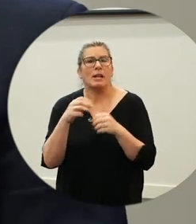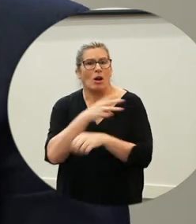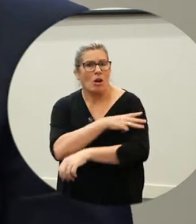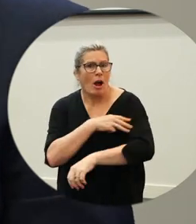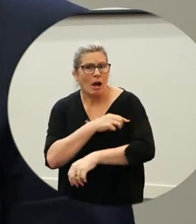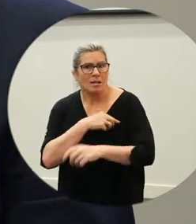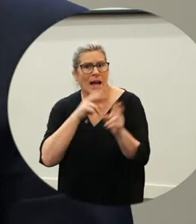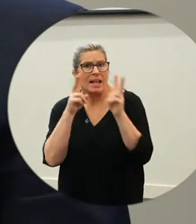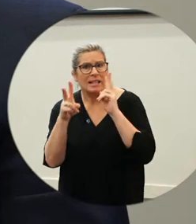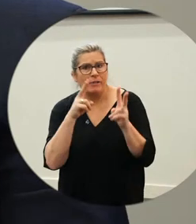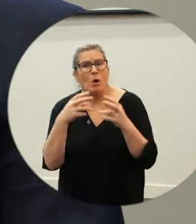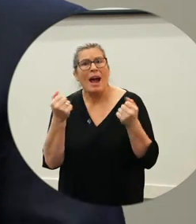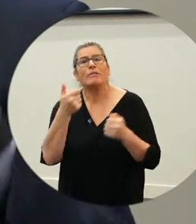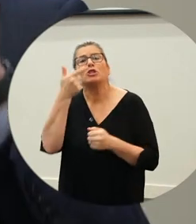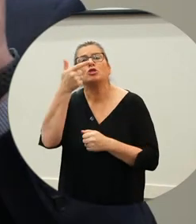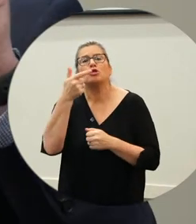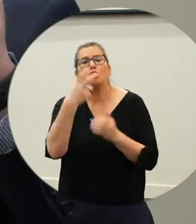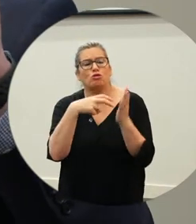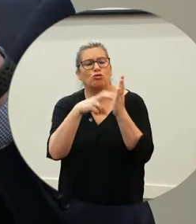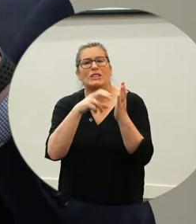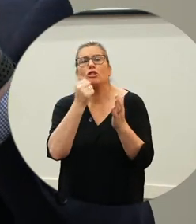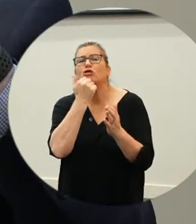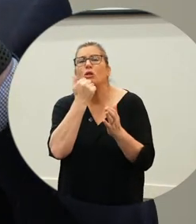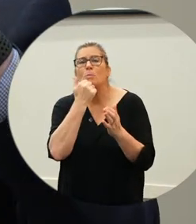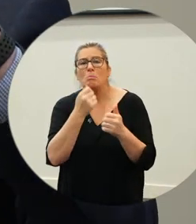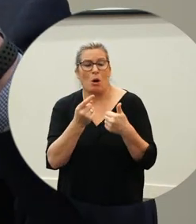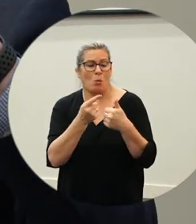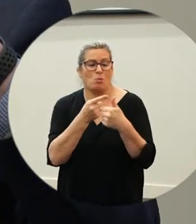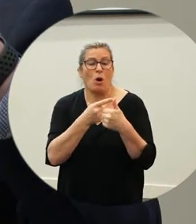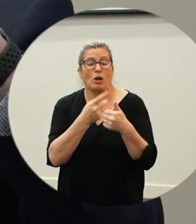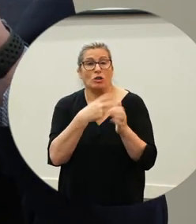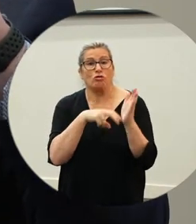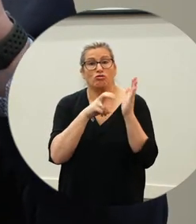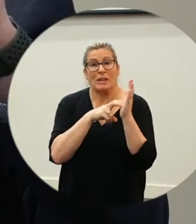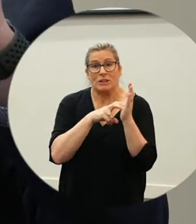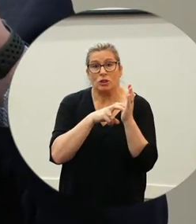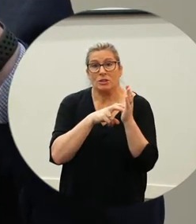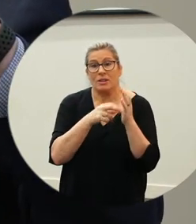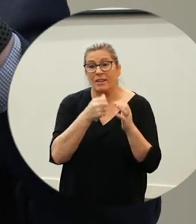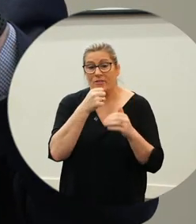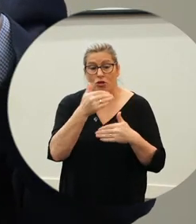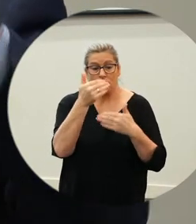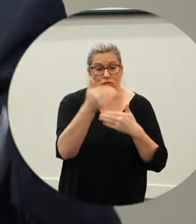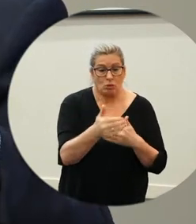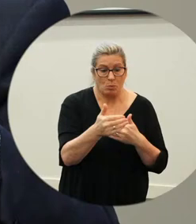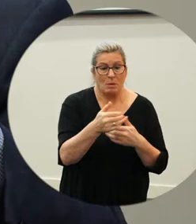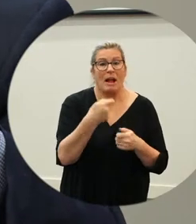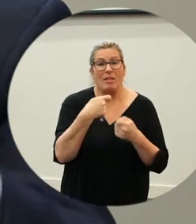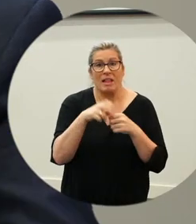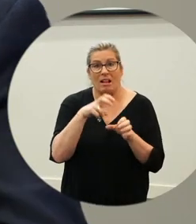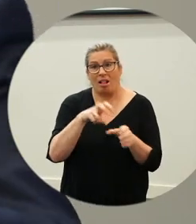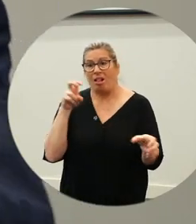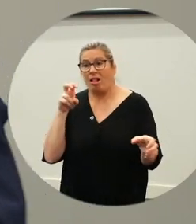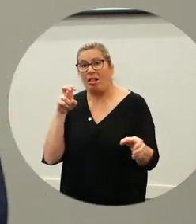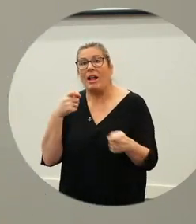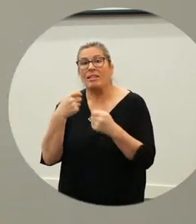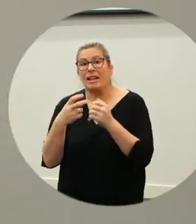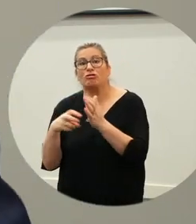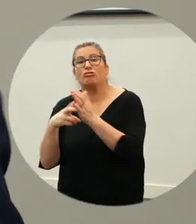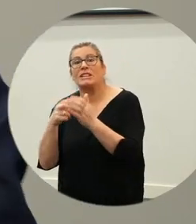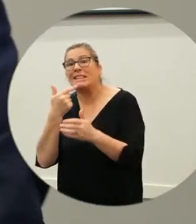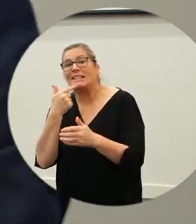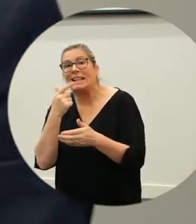who had two registered numbers. One was they registered in the first tranche, then they were deregistered and they registered